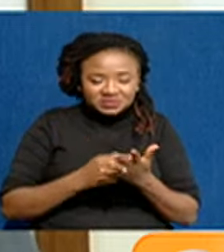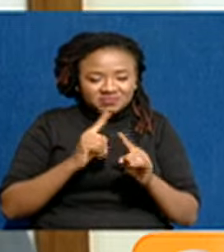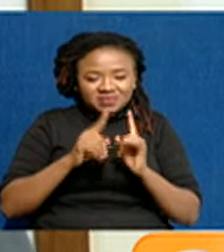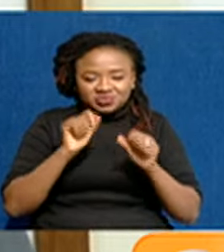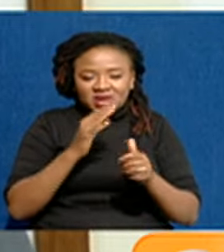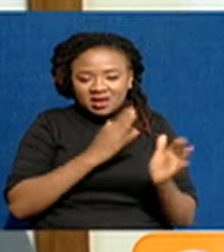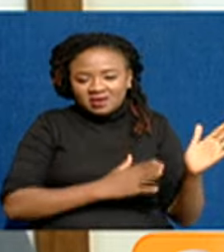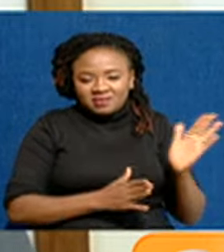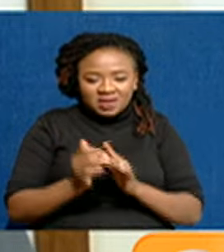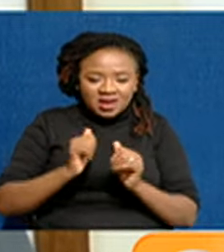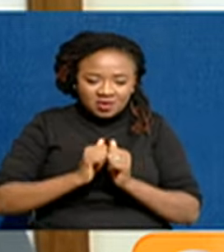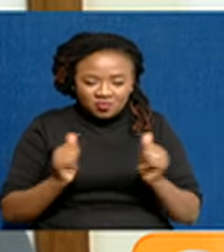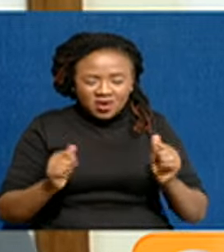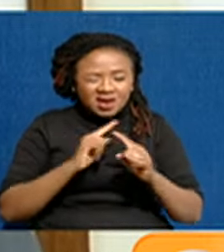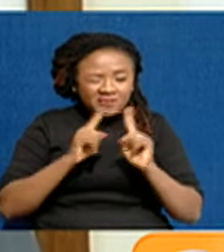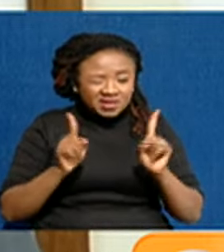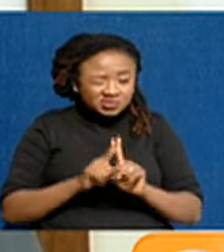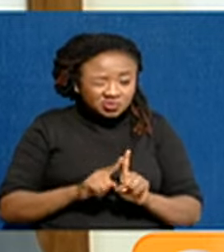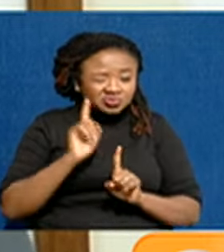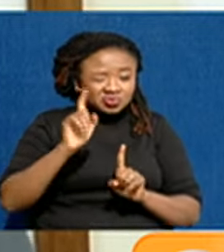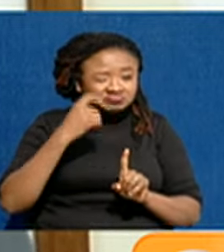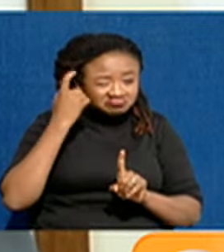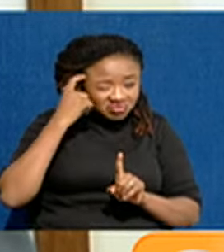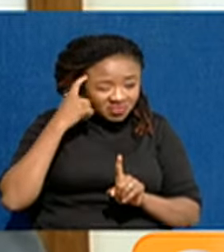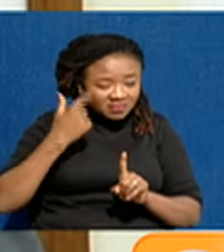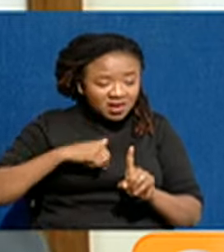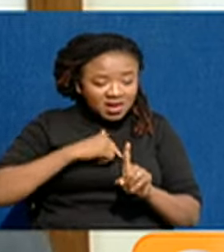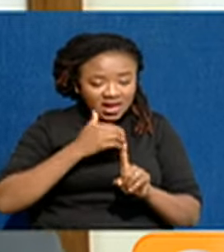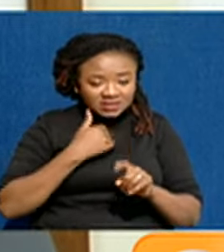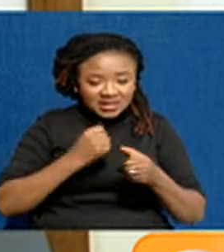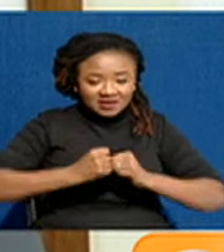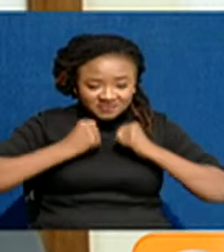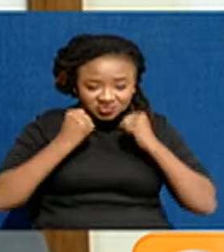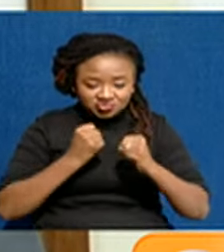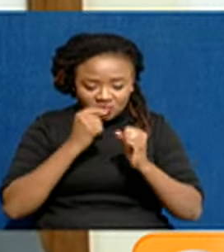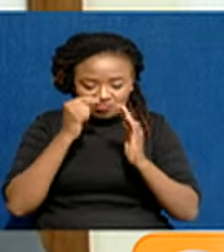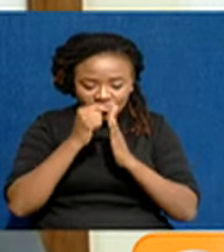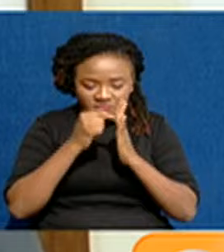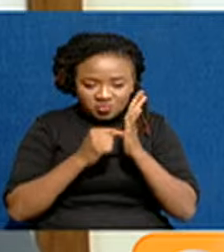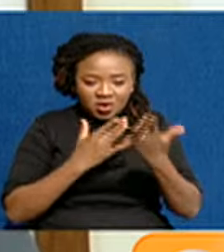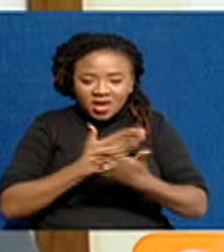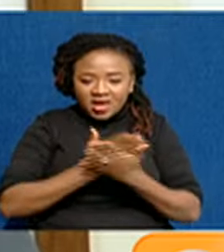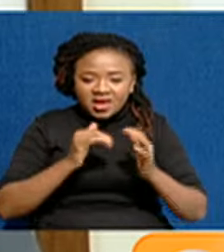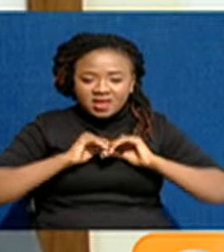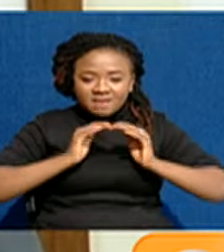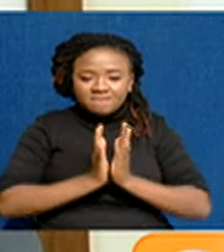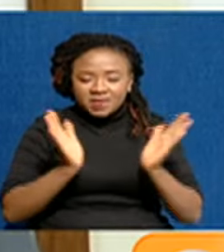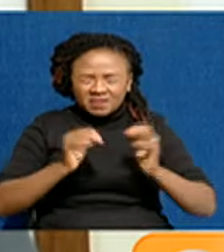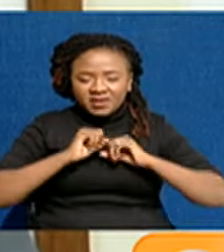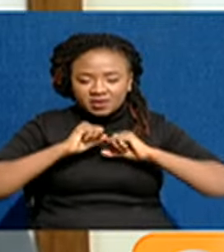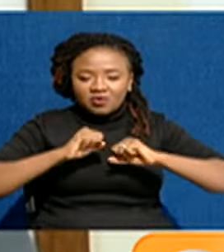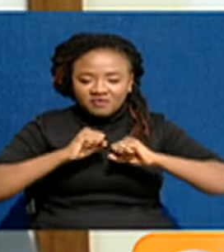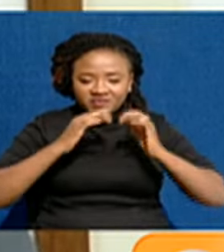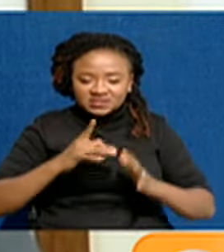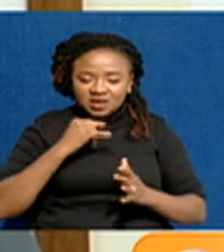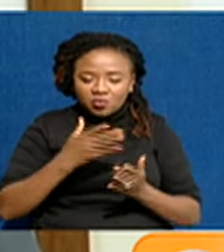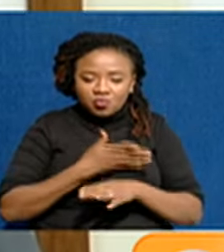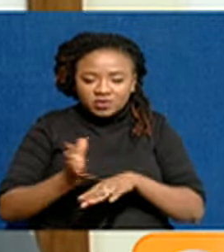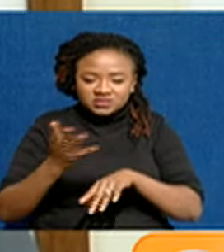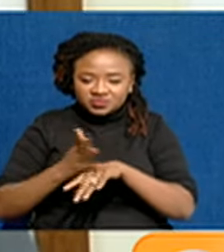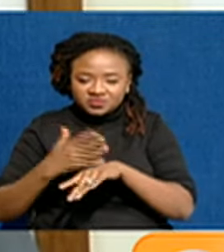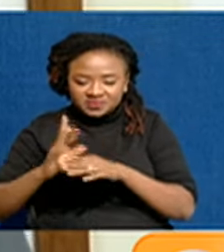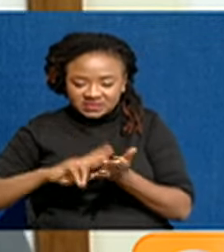Okay. We, of course, have very strong measures that any public official who misuses resources because of